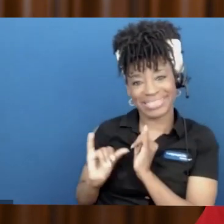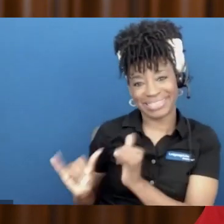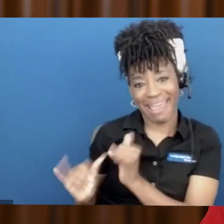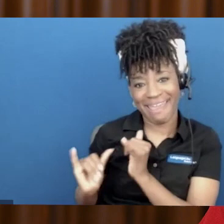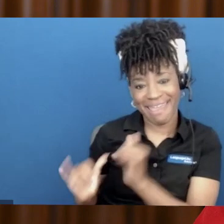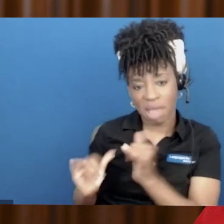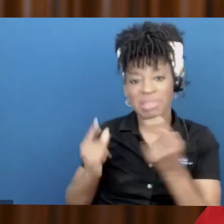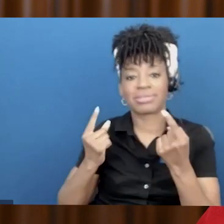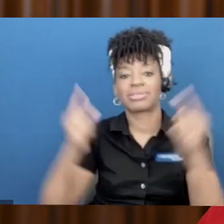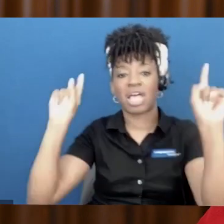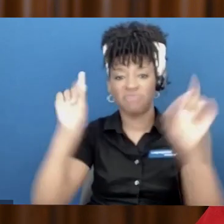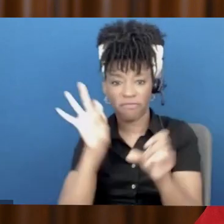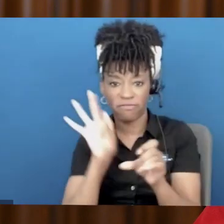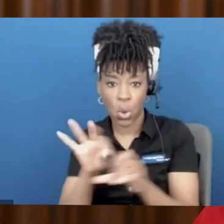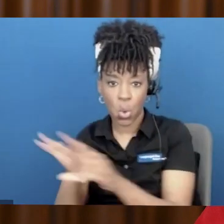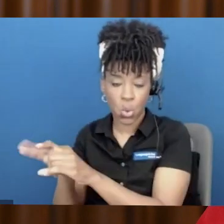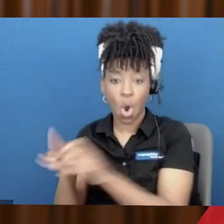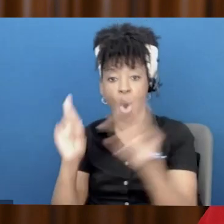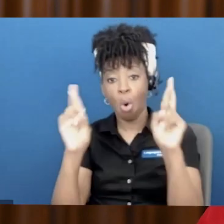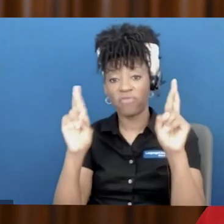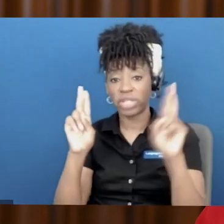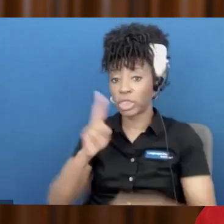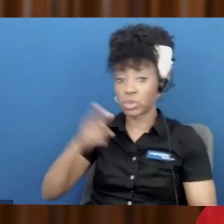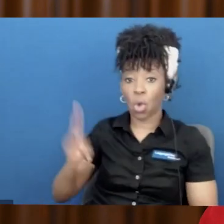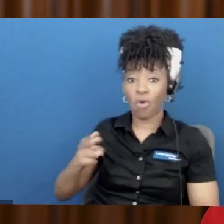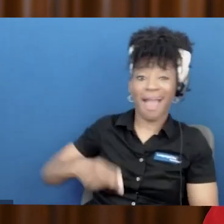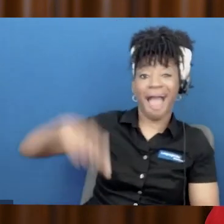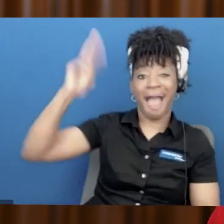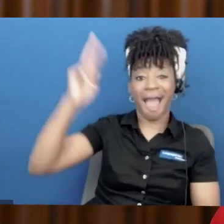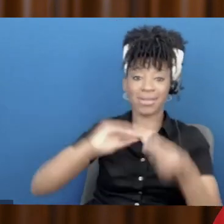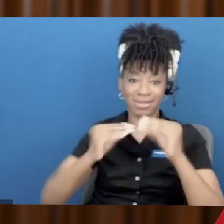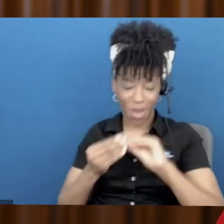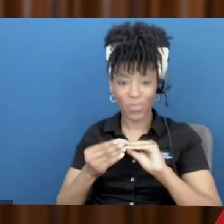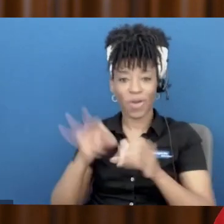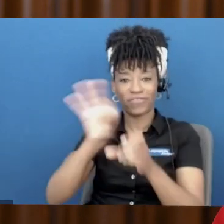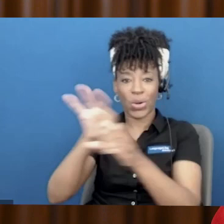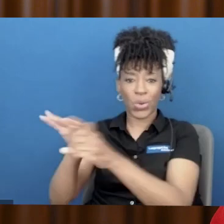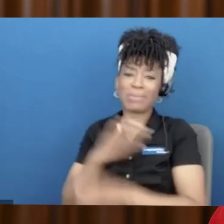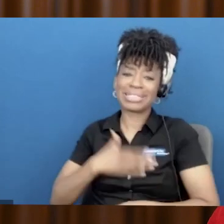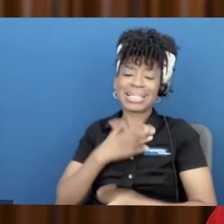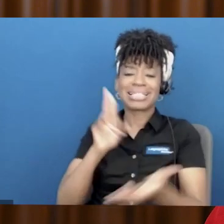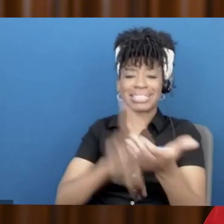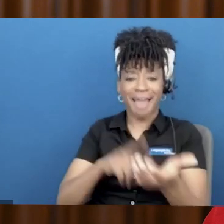what we hope will be a historic high turnout election. Please sign up to volunteer at